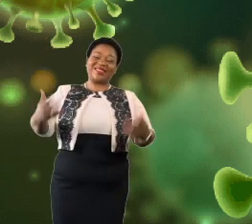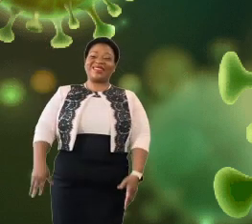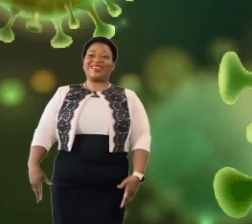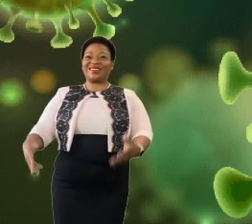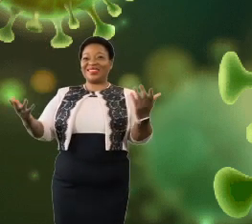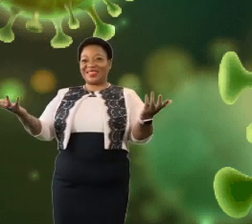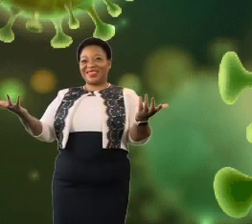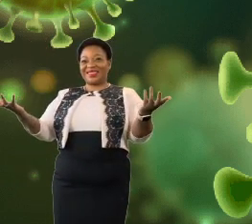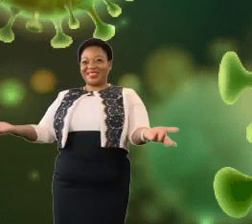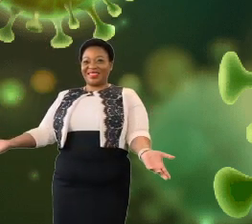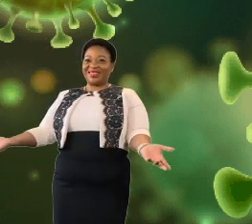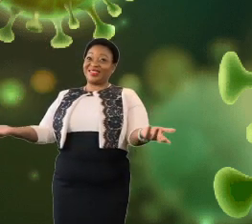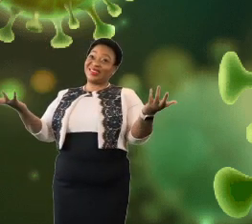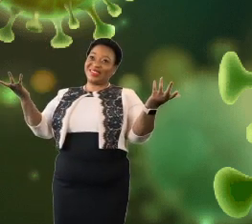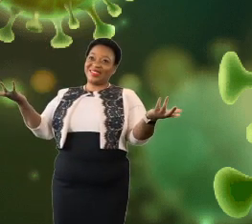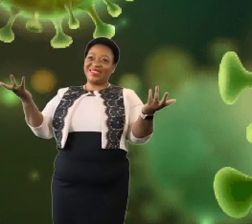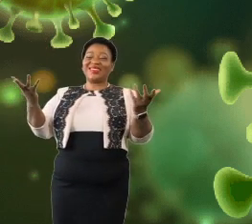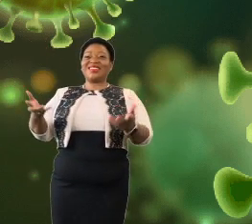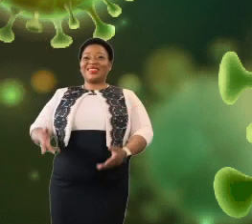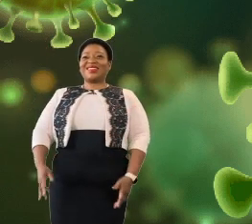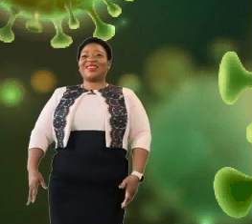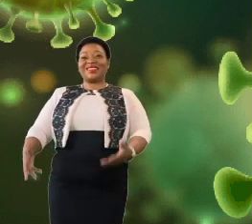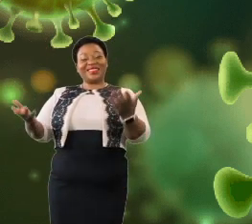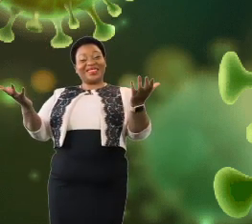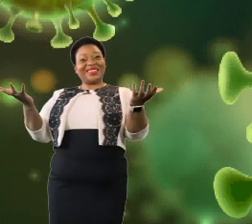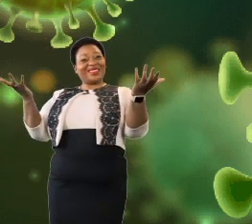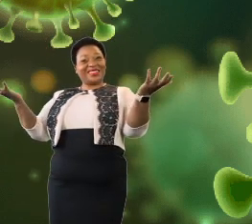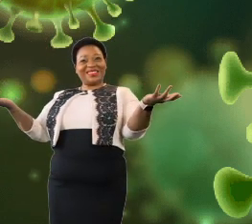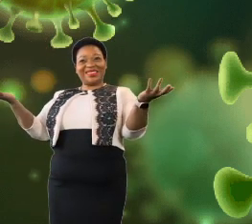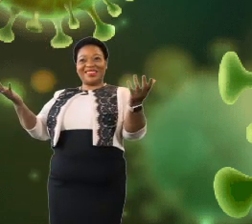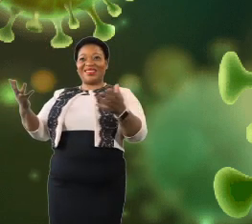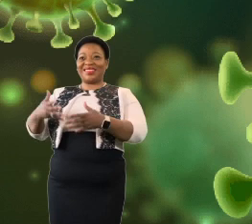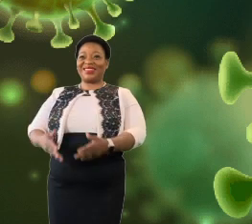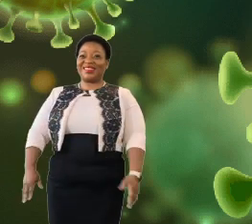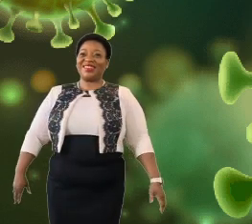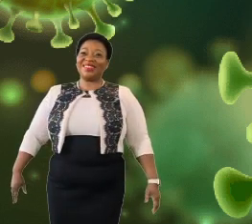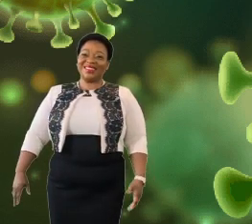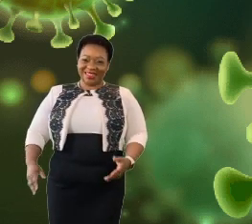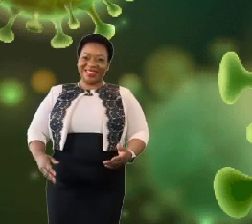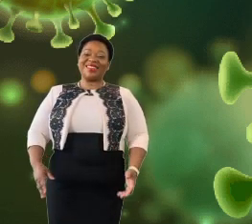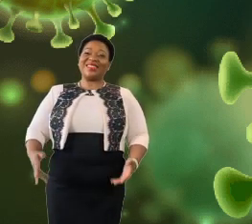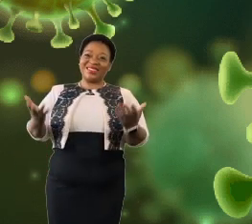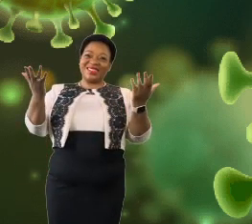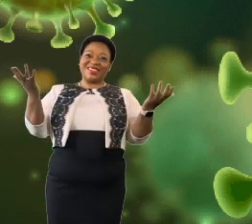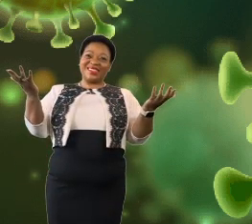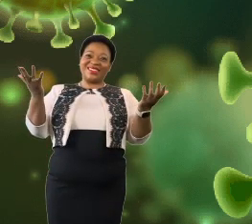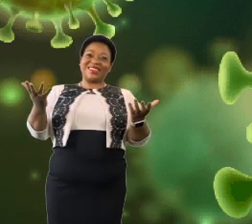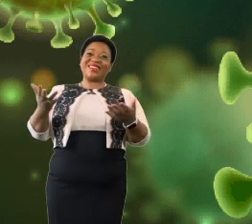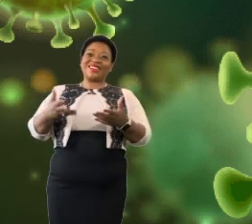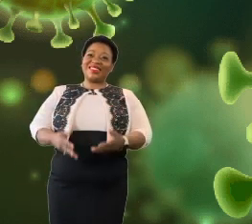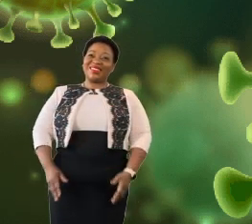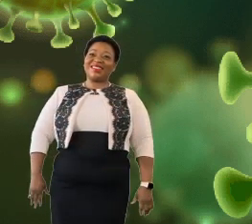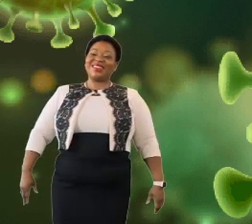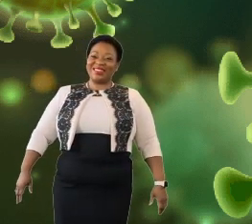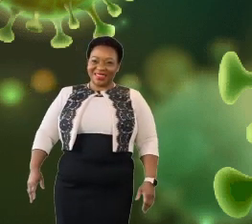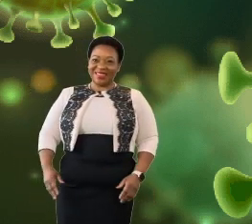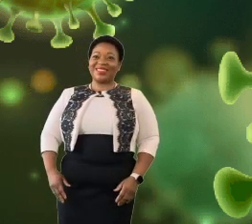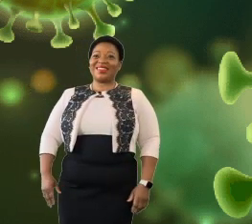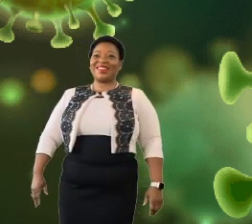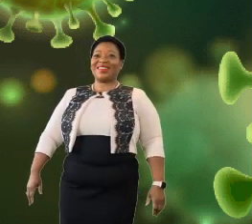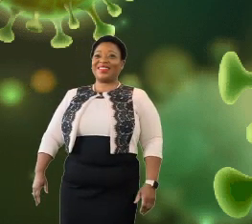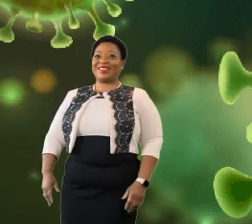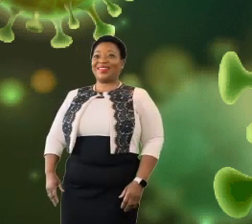work with them to expand existing business. But then it's also about creating this environment that is attractive to bringing